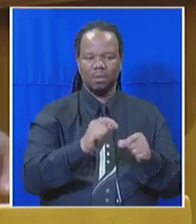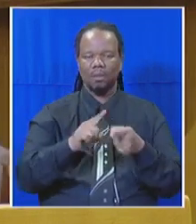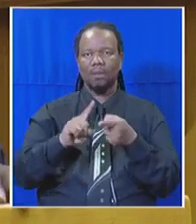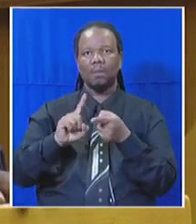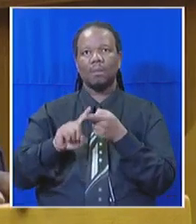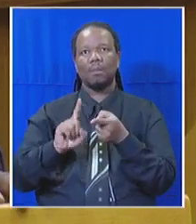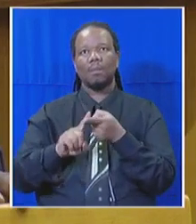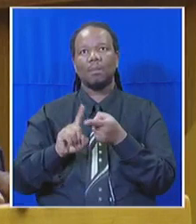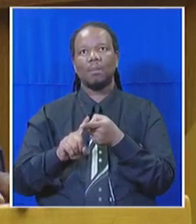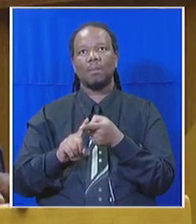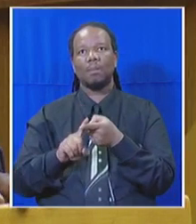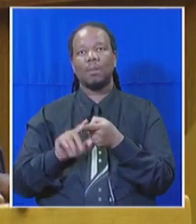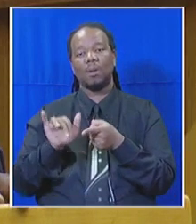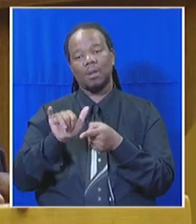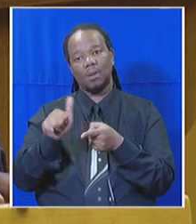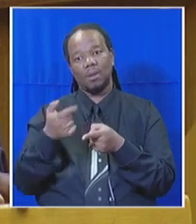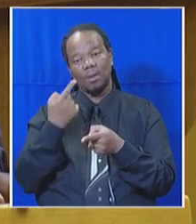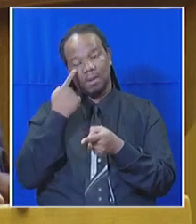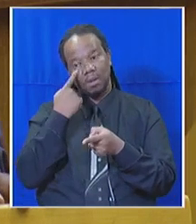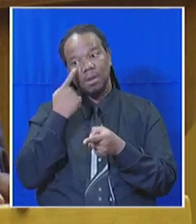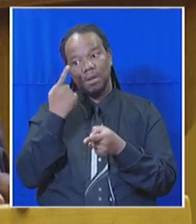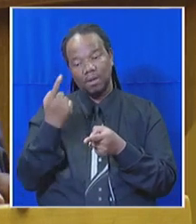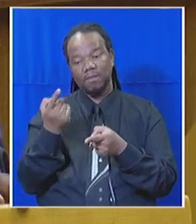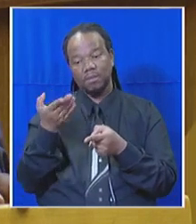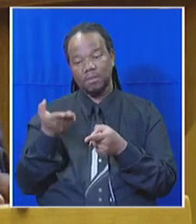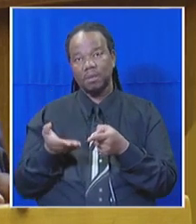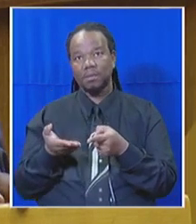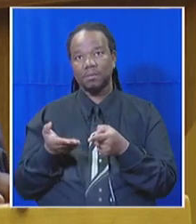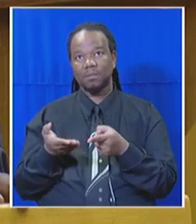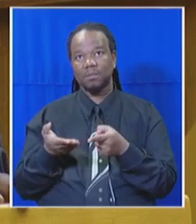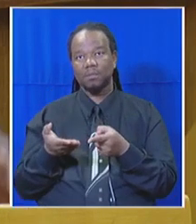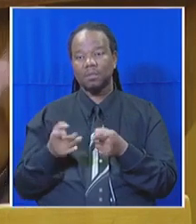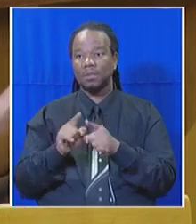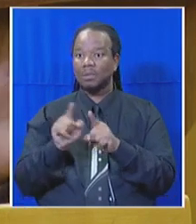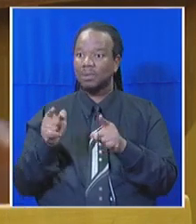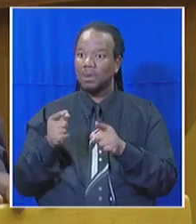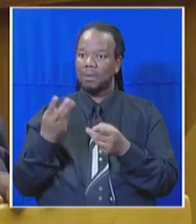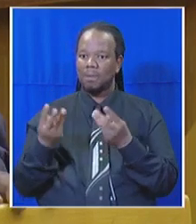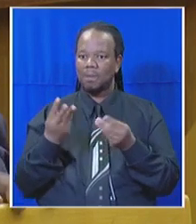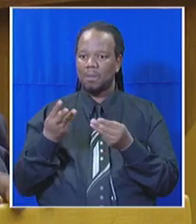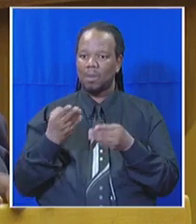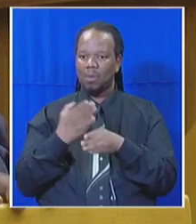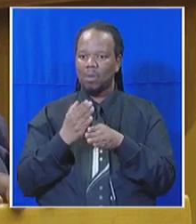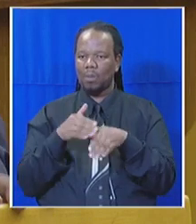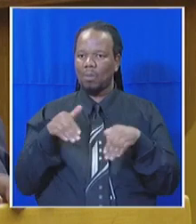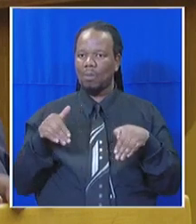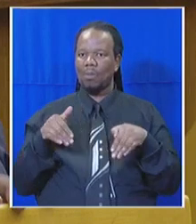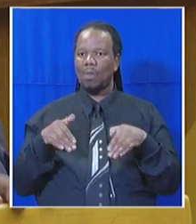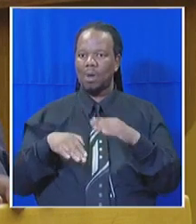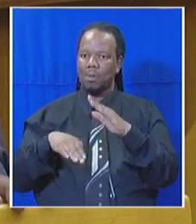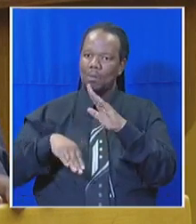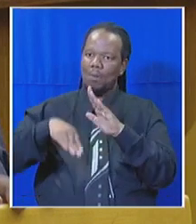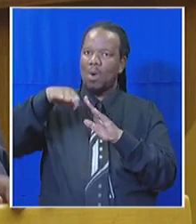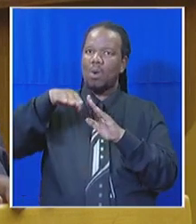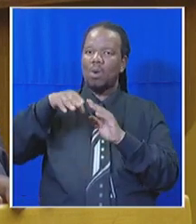empirical evidence that the unemployment rate, as we usually hear, is